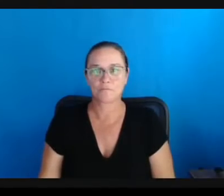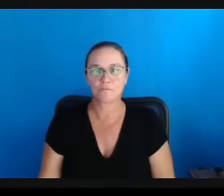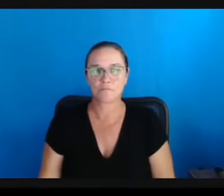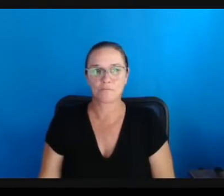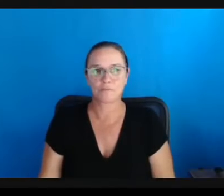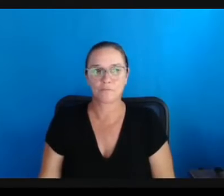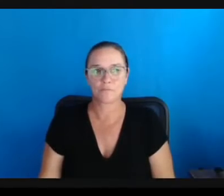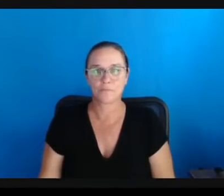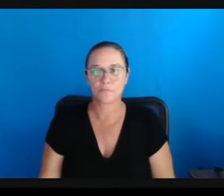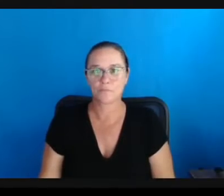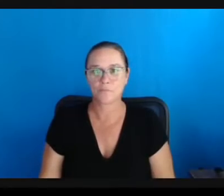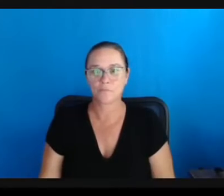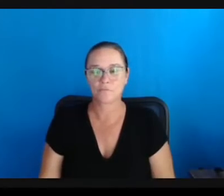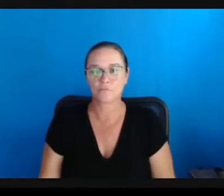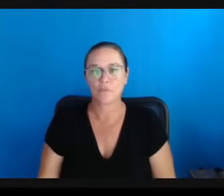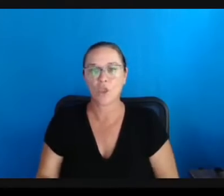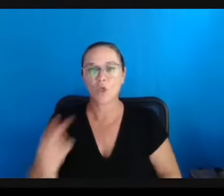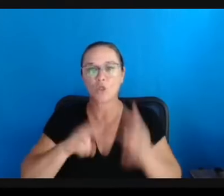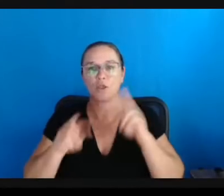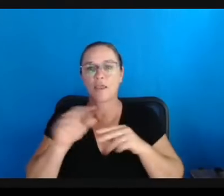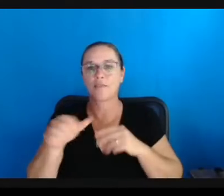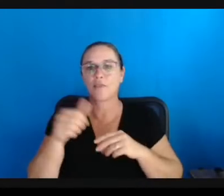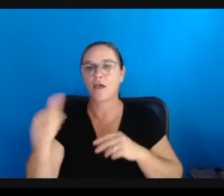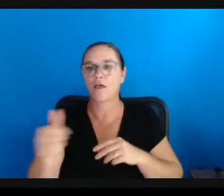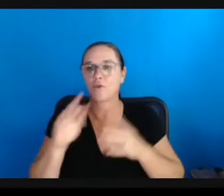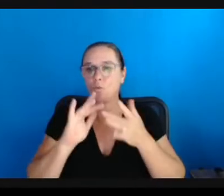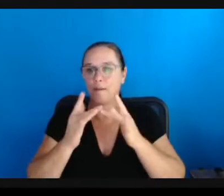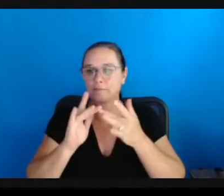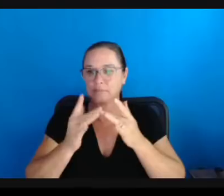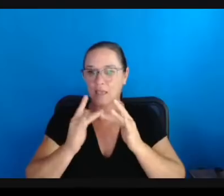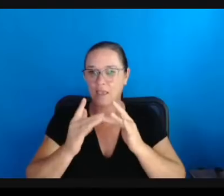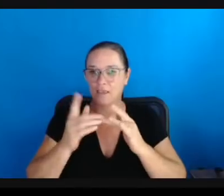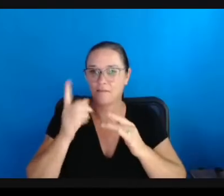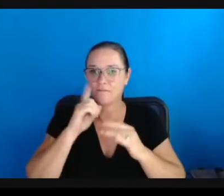website here and look at the wider picture for the last 7 days.